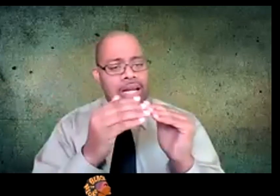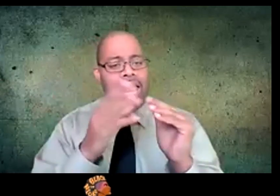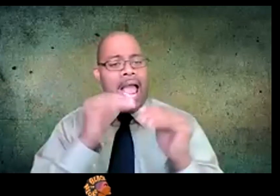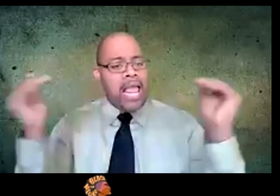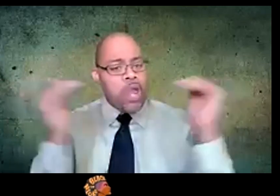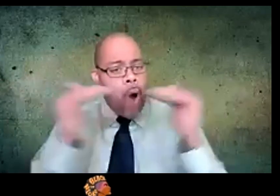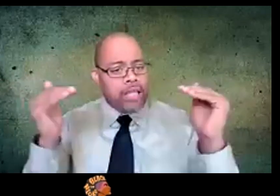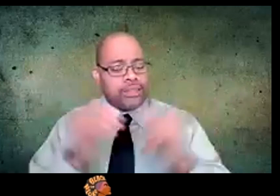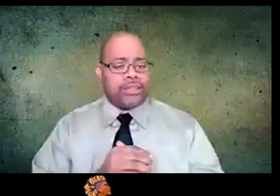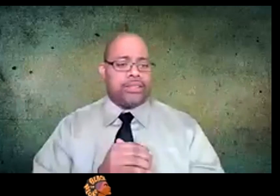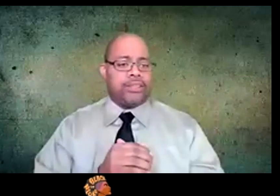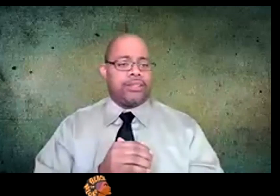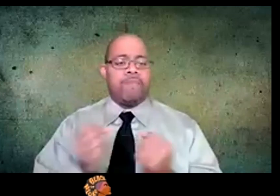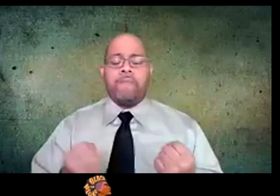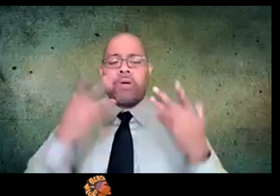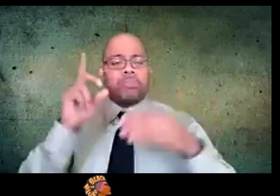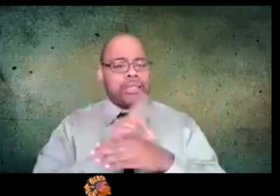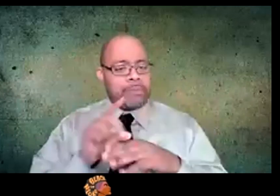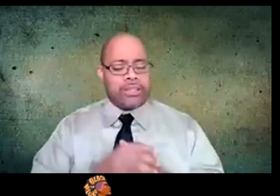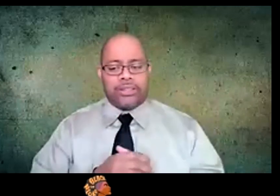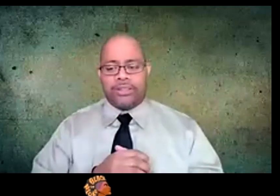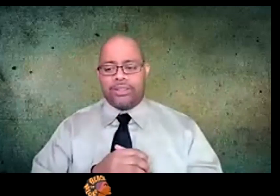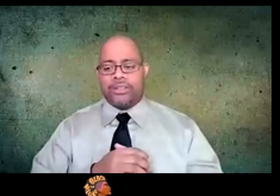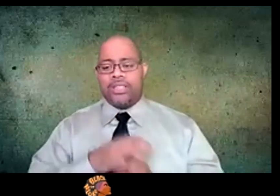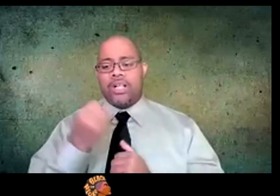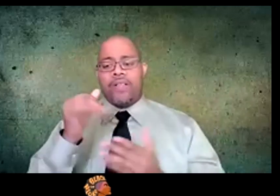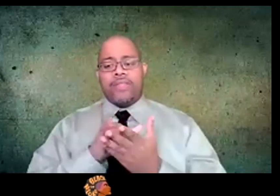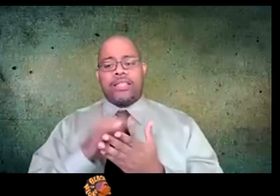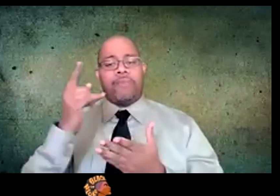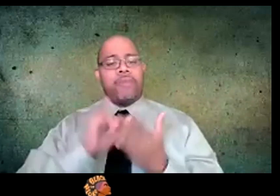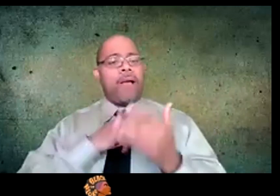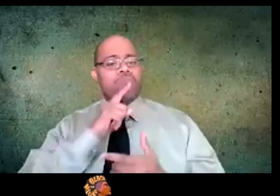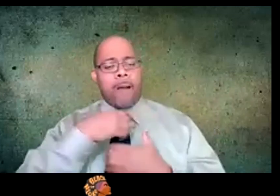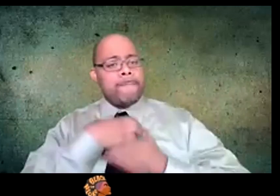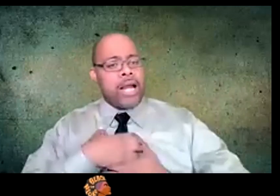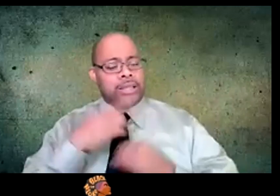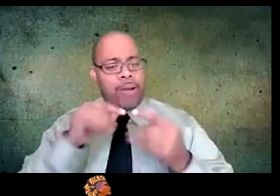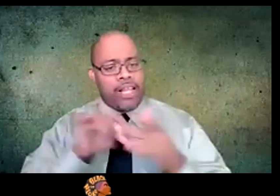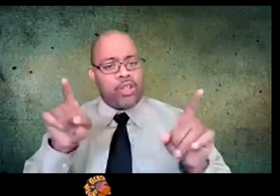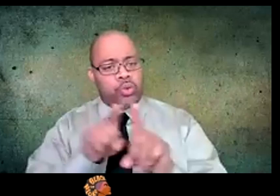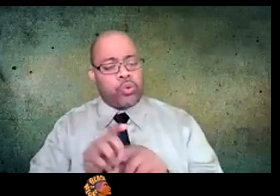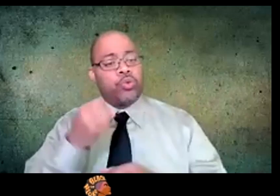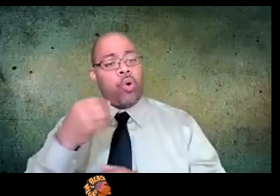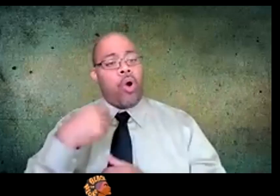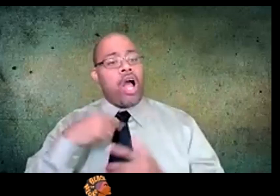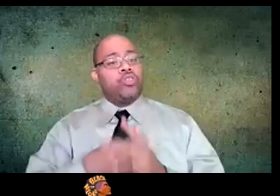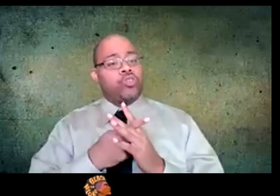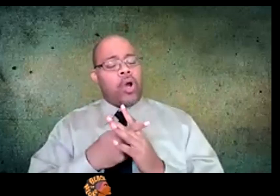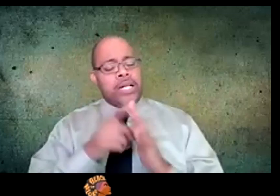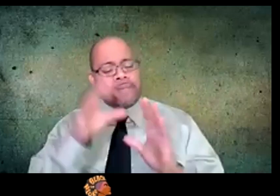across multiple disciplines. And it's something that I'm very passionate about as well. So I started poking